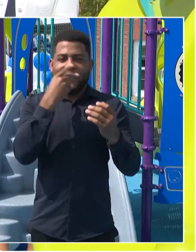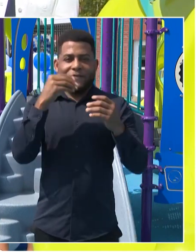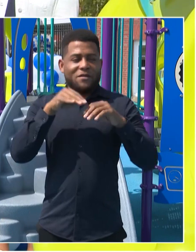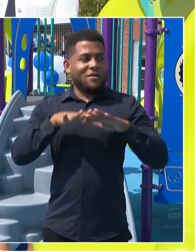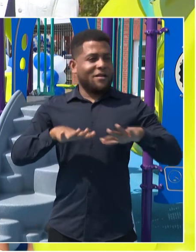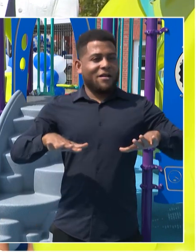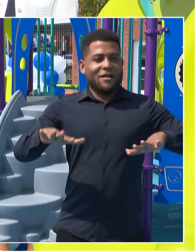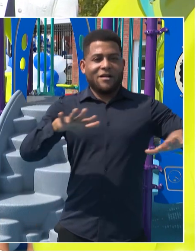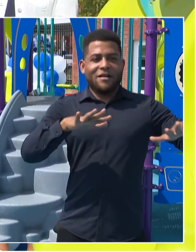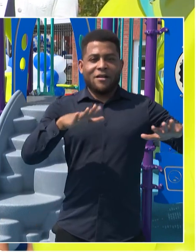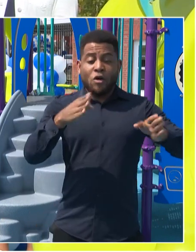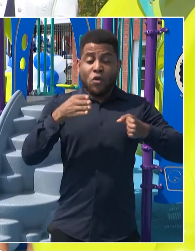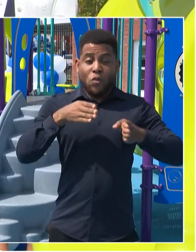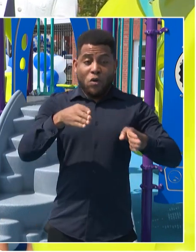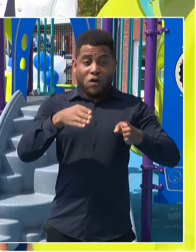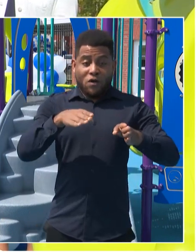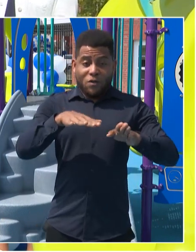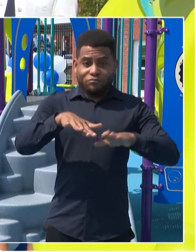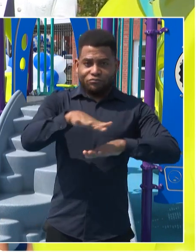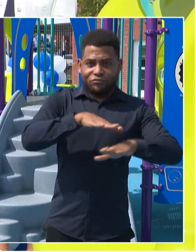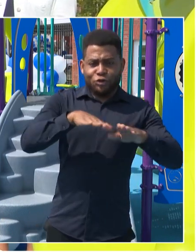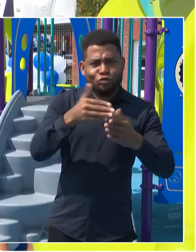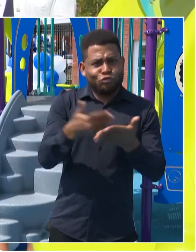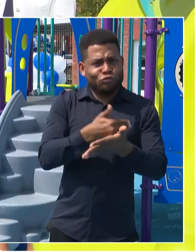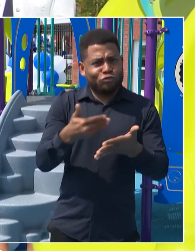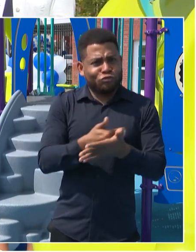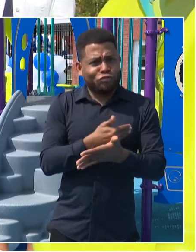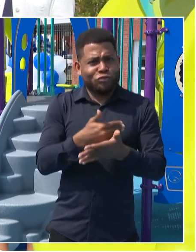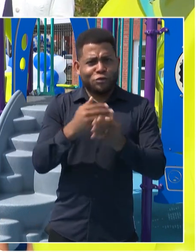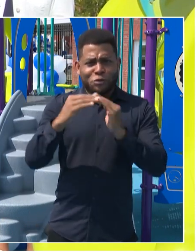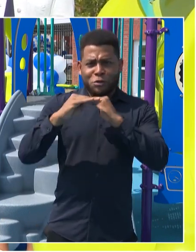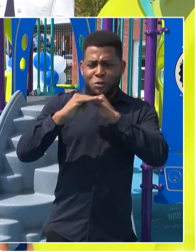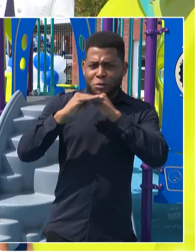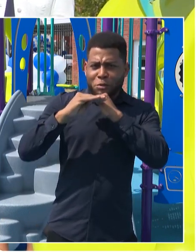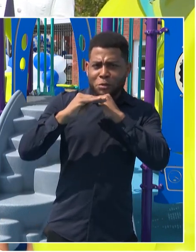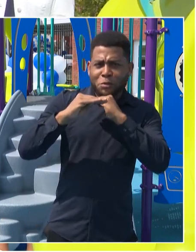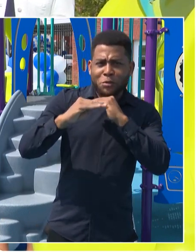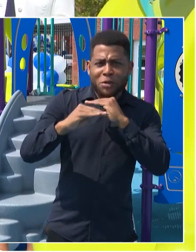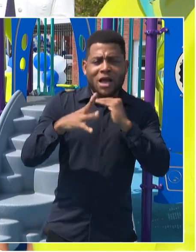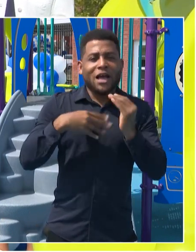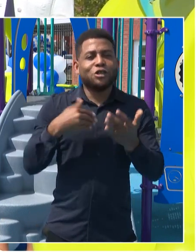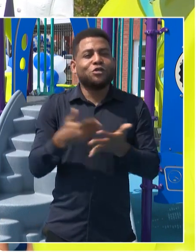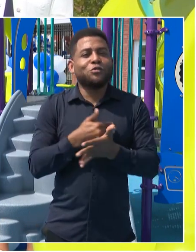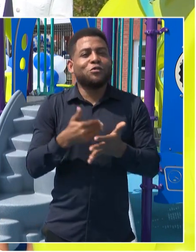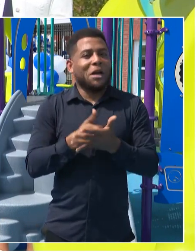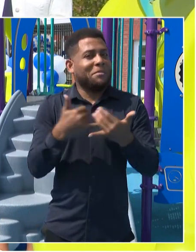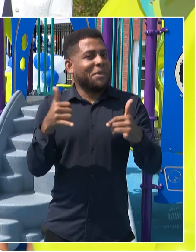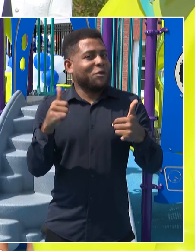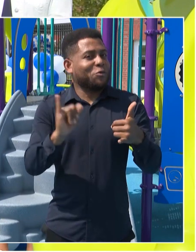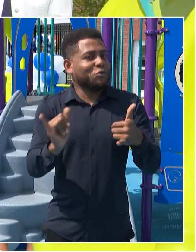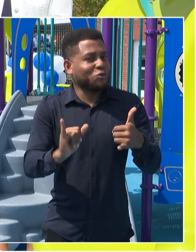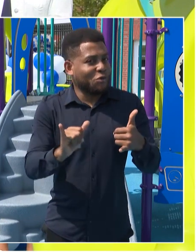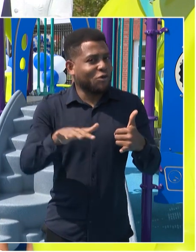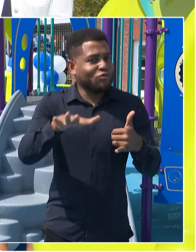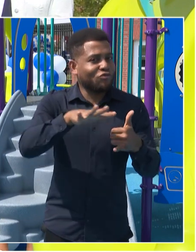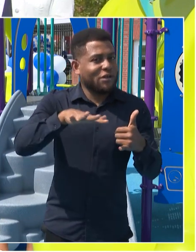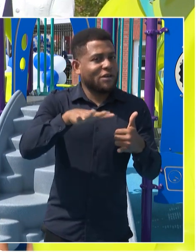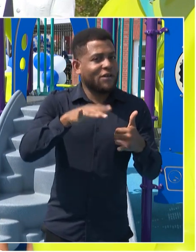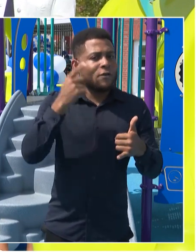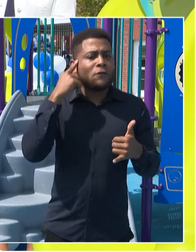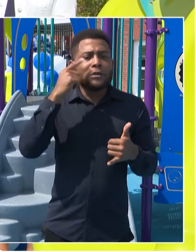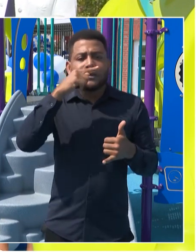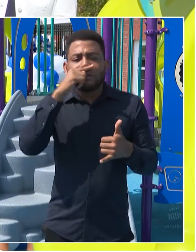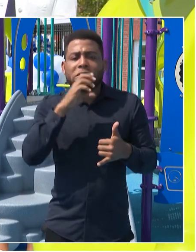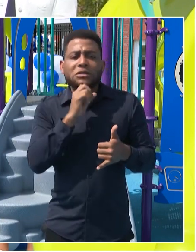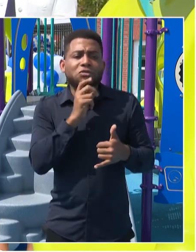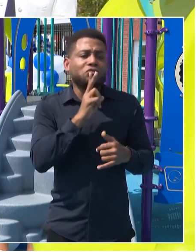parking lot. We've added a brand new playground for 2 to 5-year-olds. Additionally, this building is being constructed to